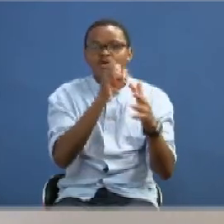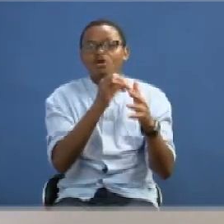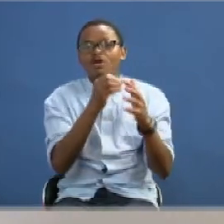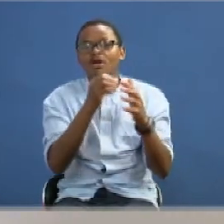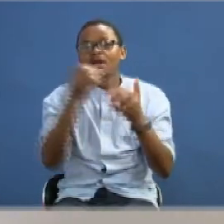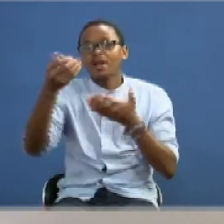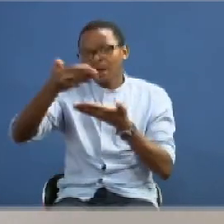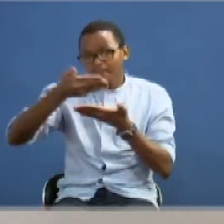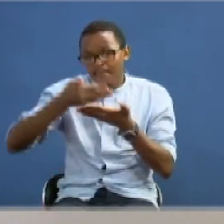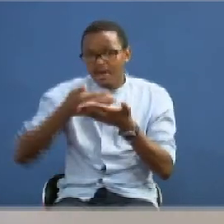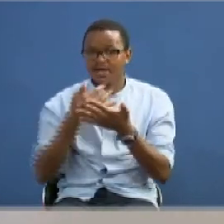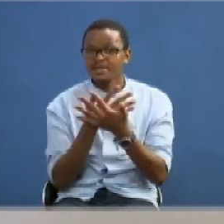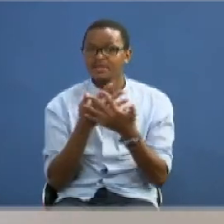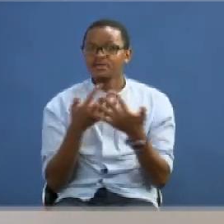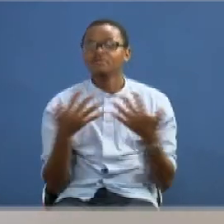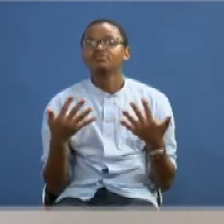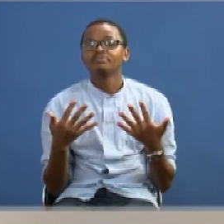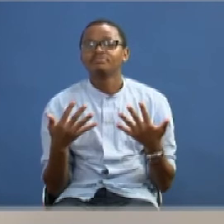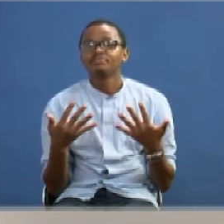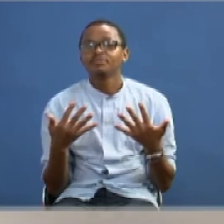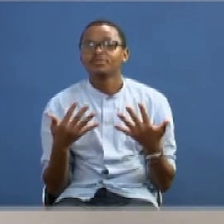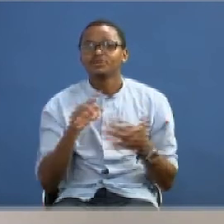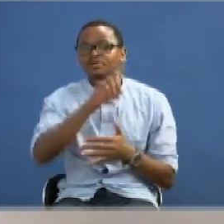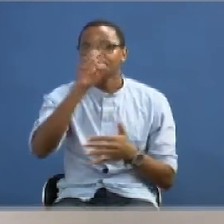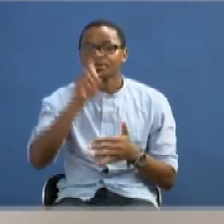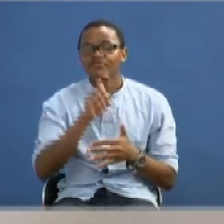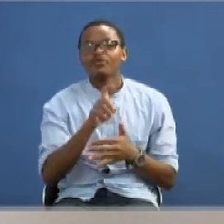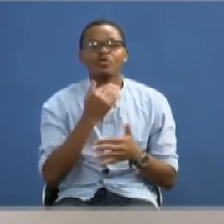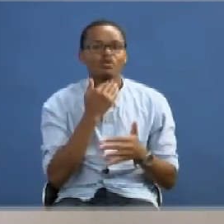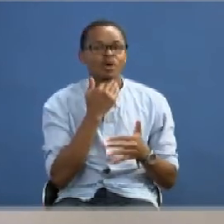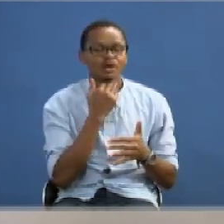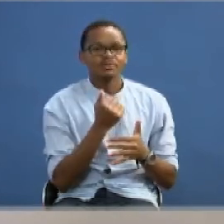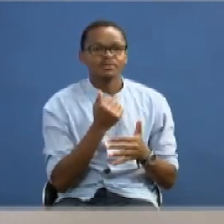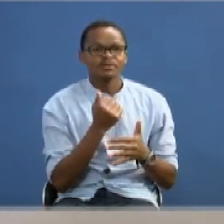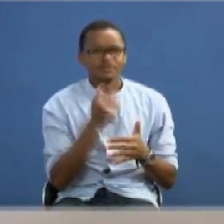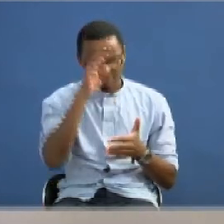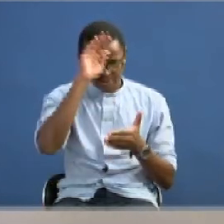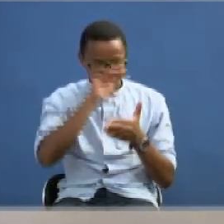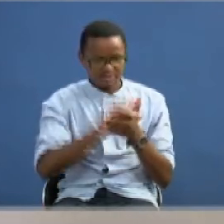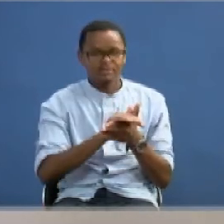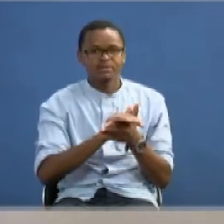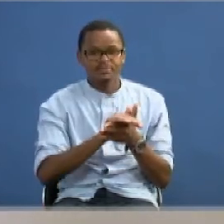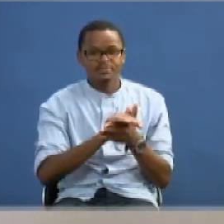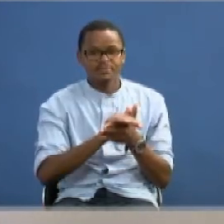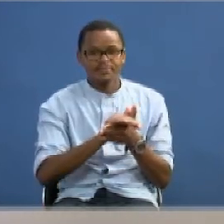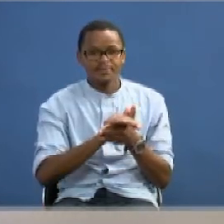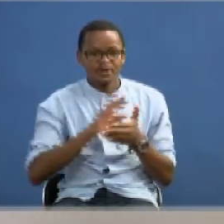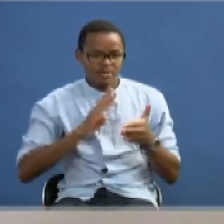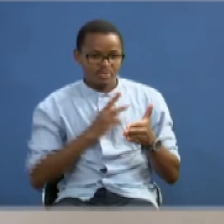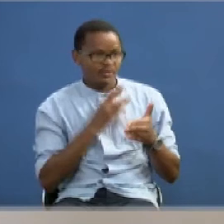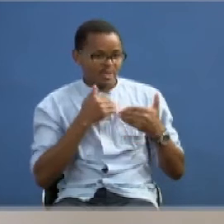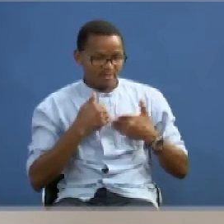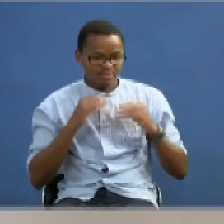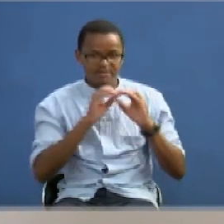a purchase that has been done. Mm-hmm. So therefore, I want to believe we